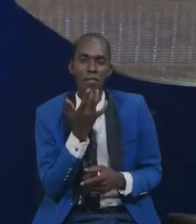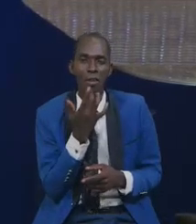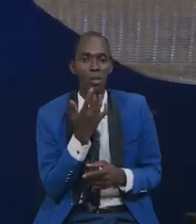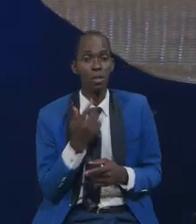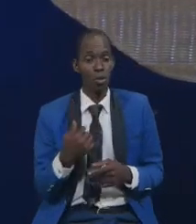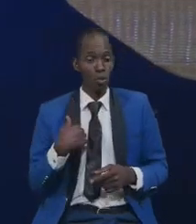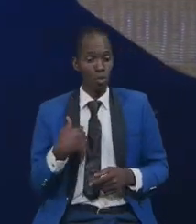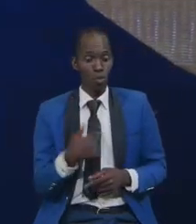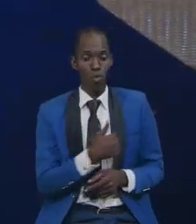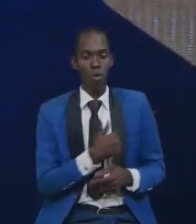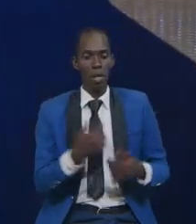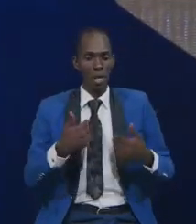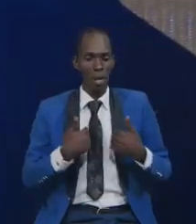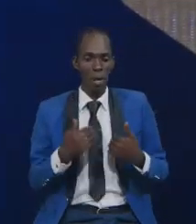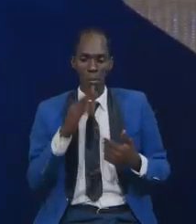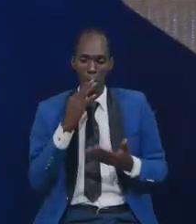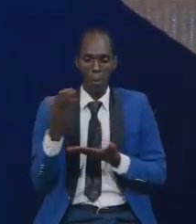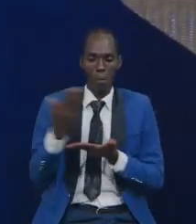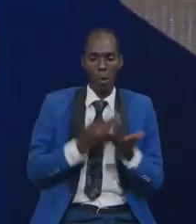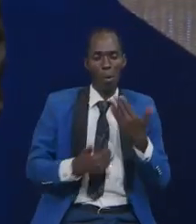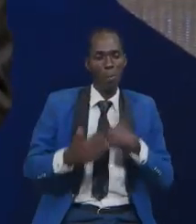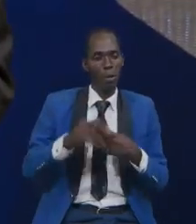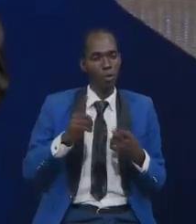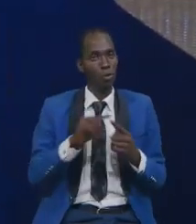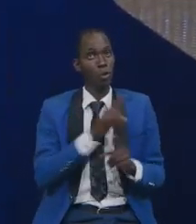been reconciled to God. You too might be